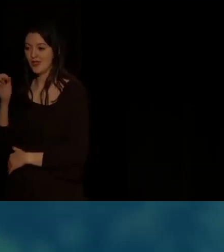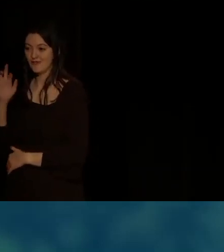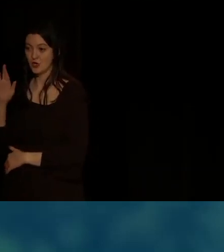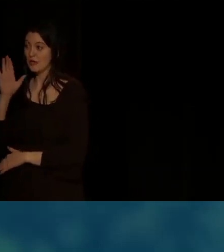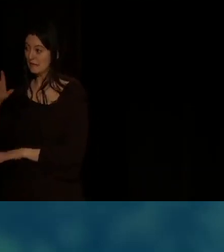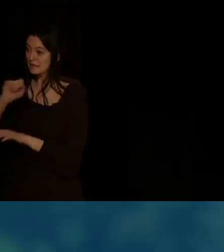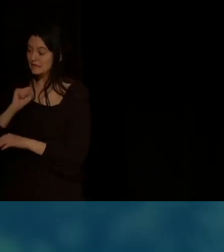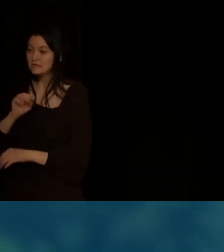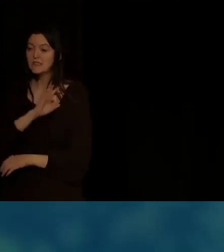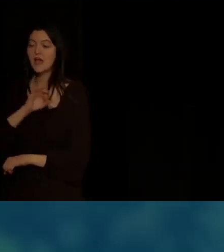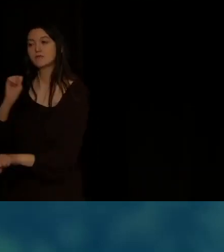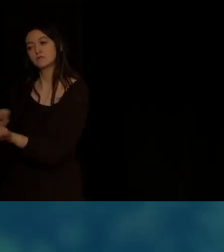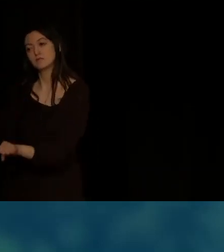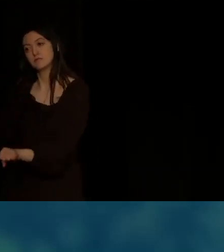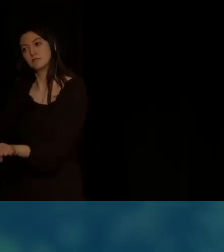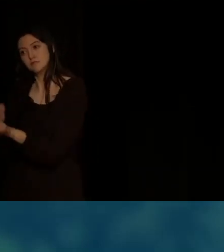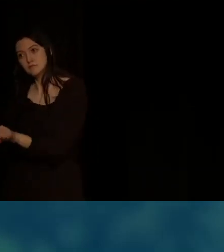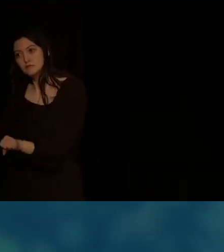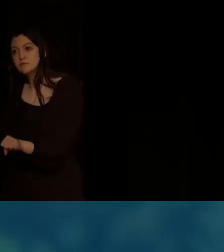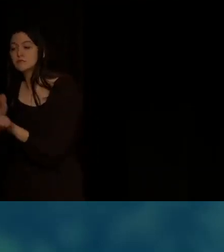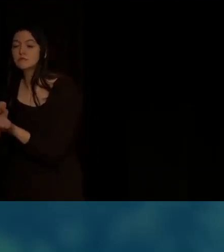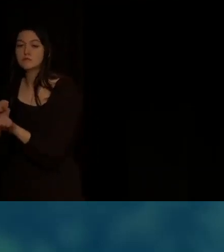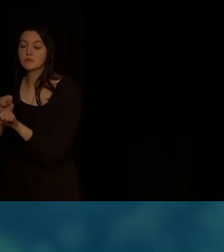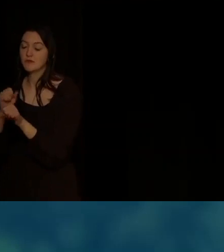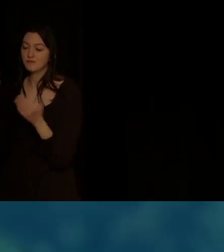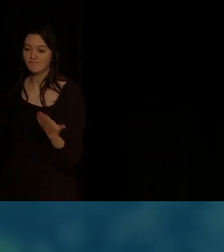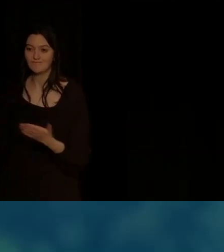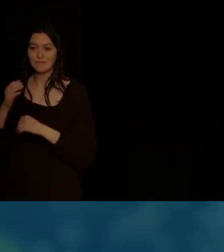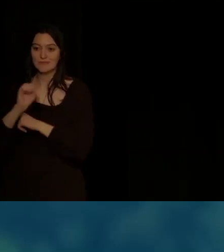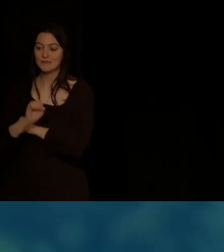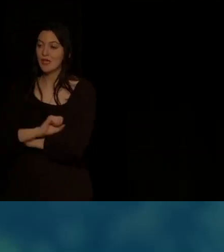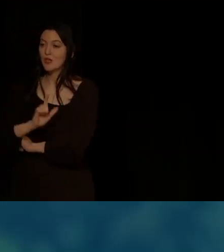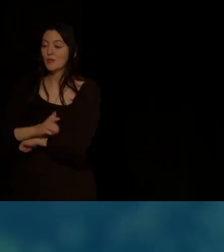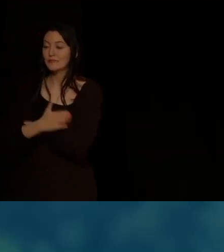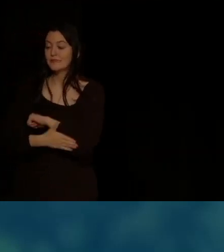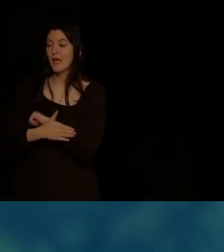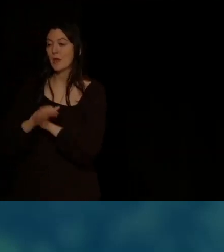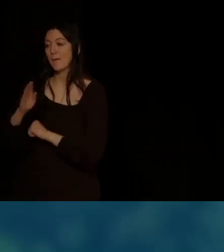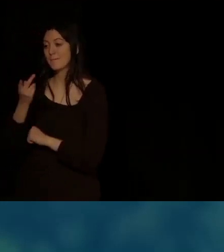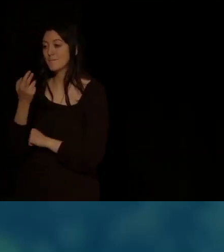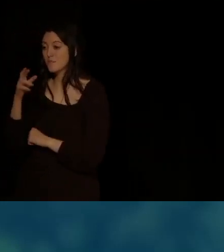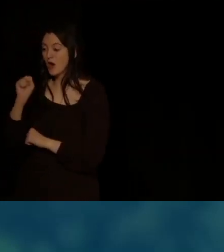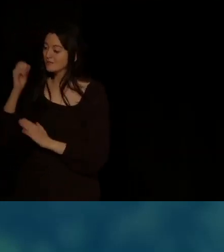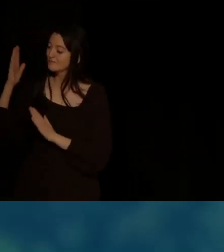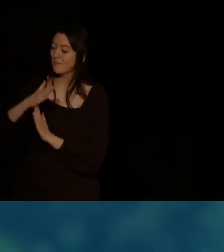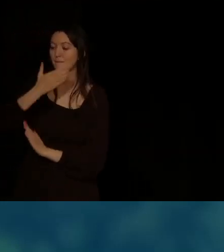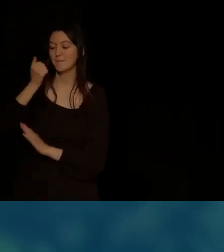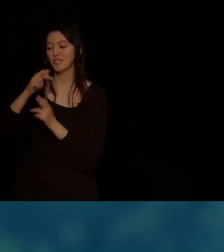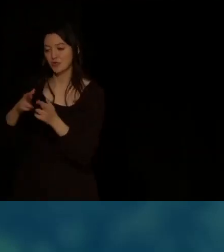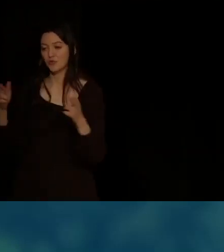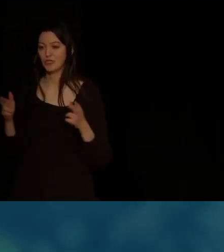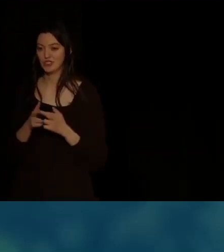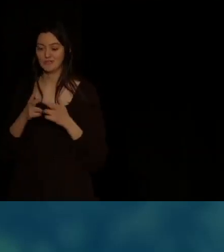for their tireless work to make St. Louis County parks the best in the region.